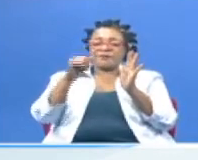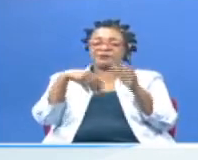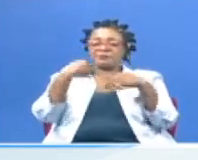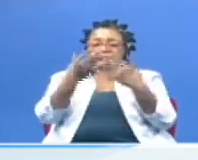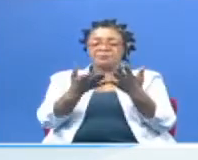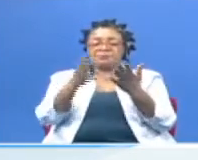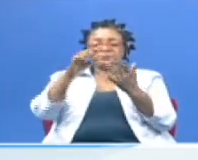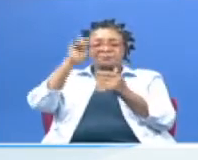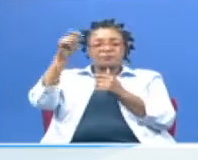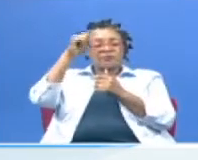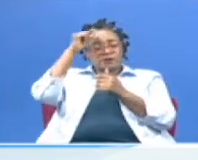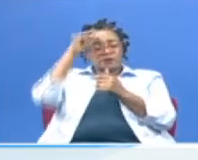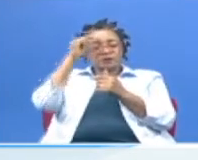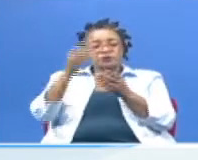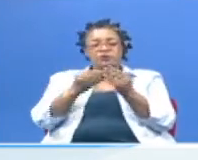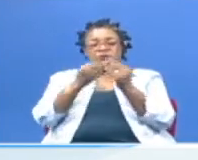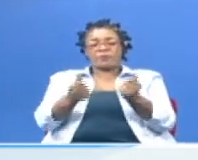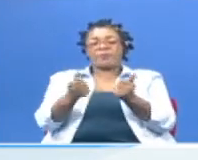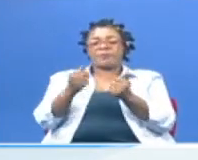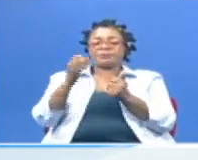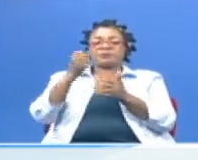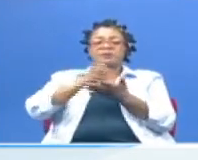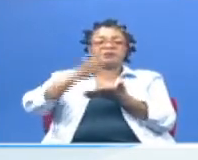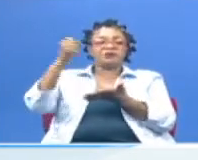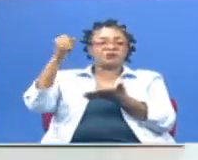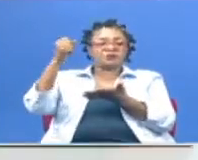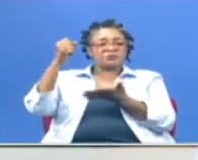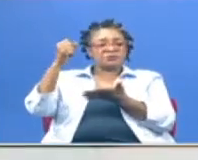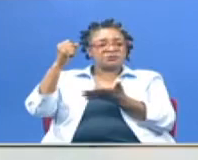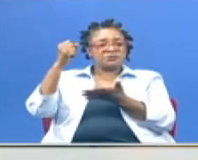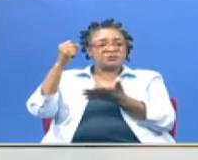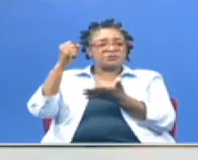in order to lift Kenya's suspension.